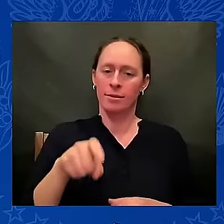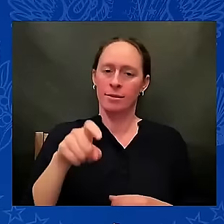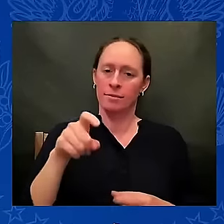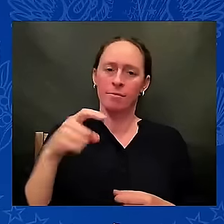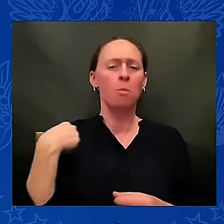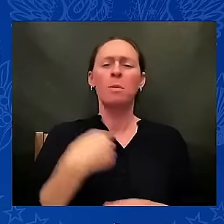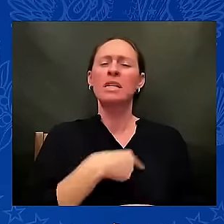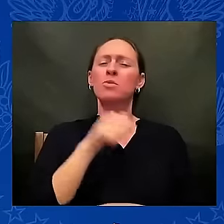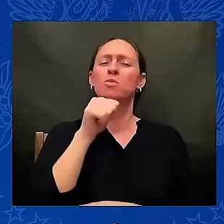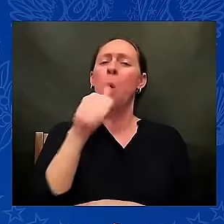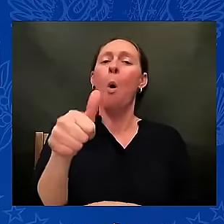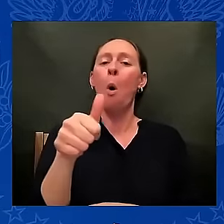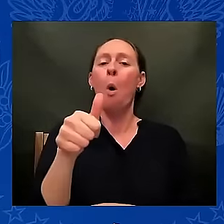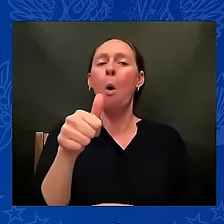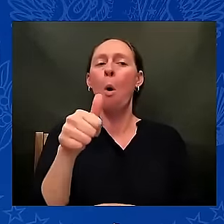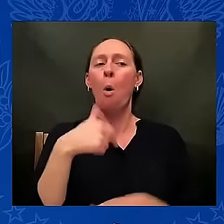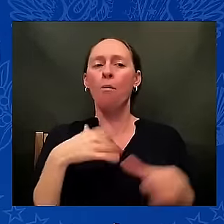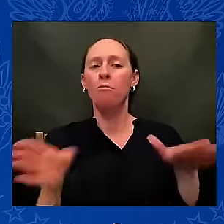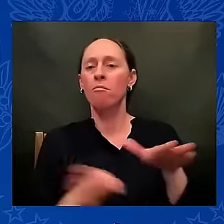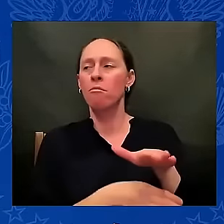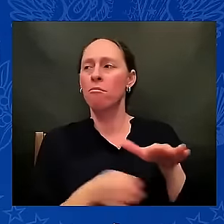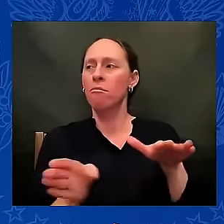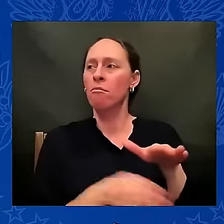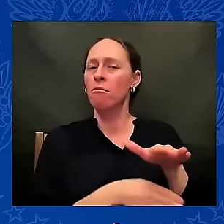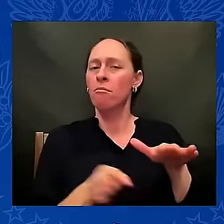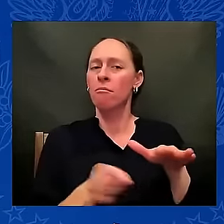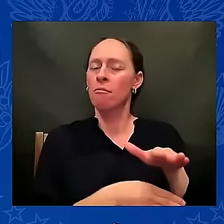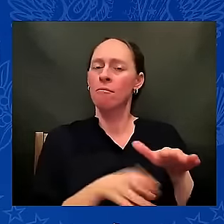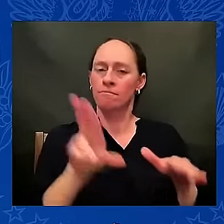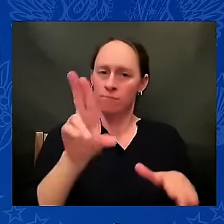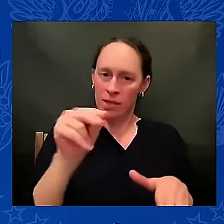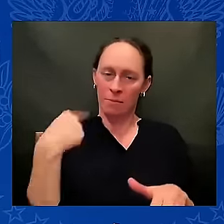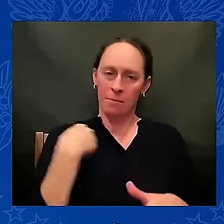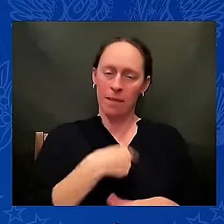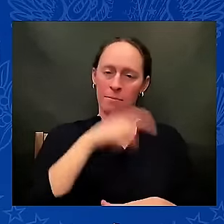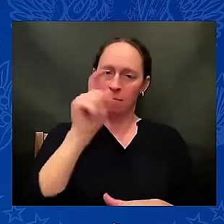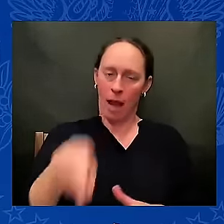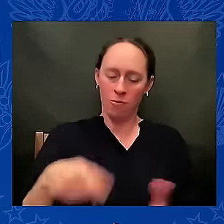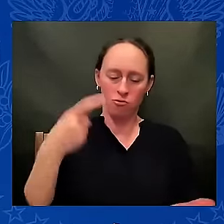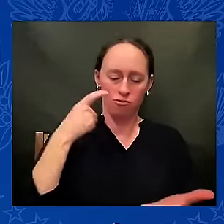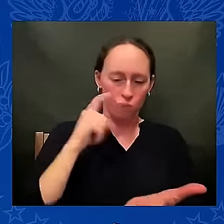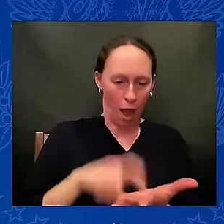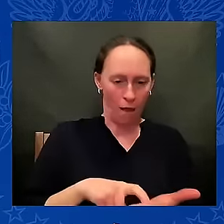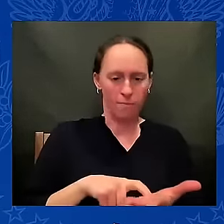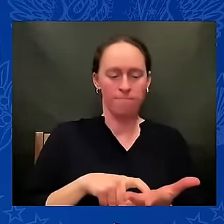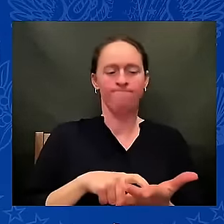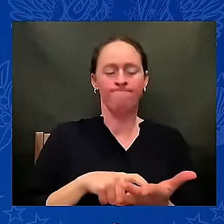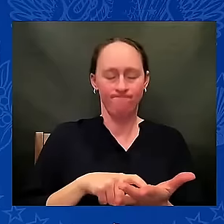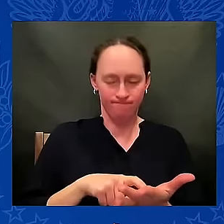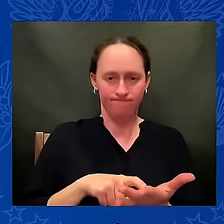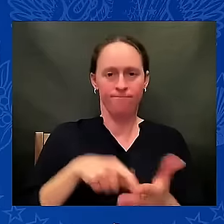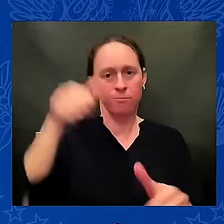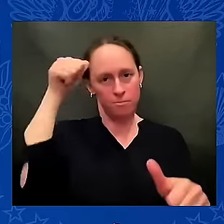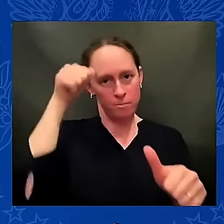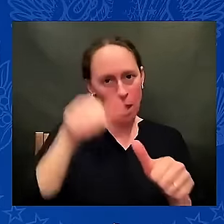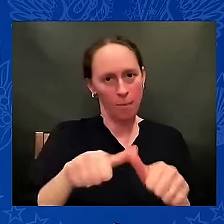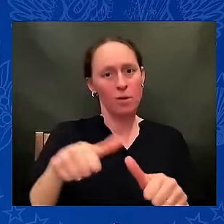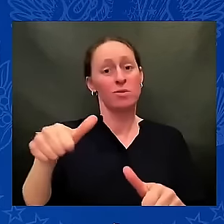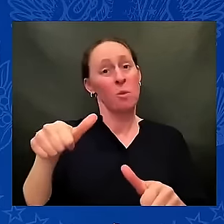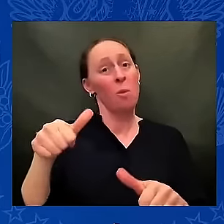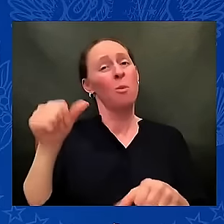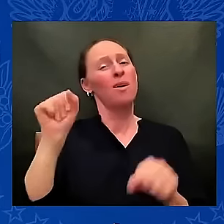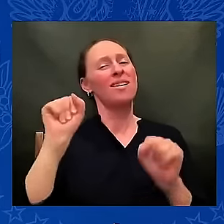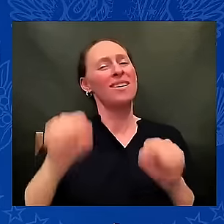from history, and we remember so we can heal as a nation. It takes remembering. This